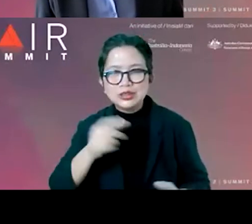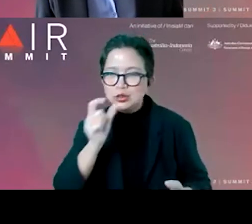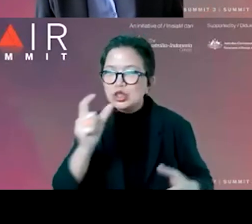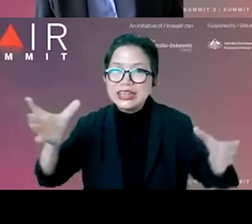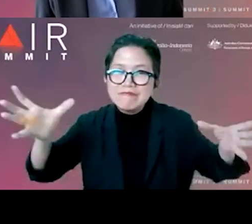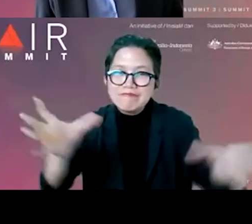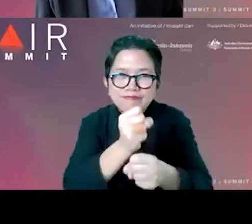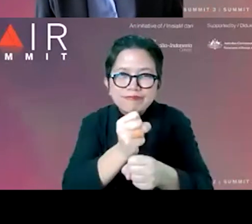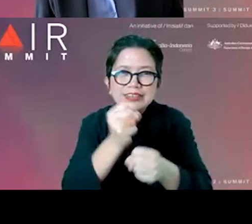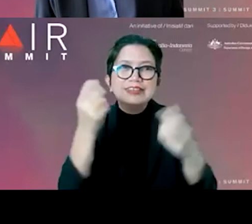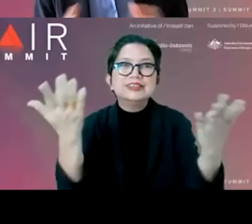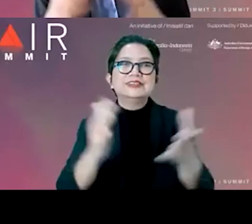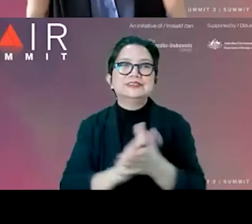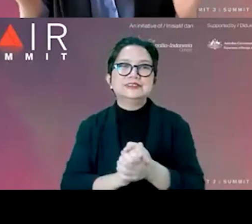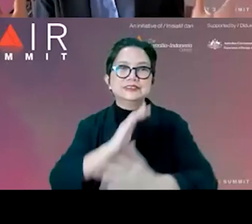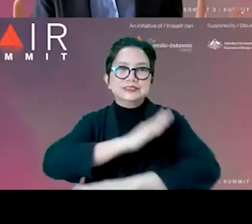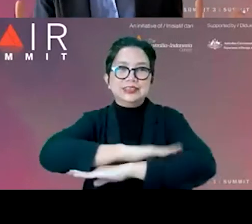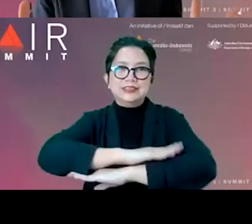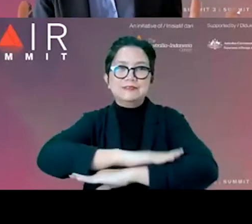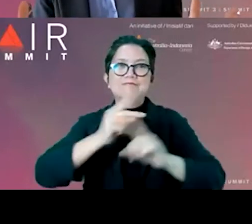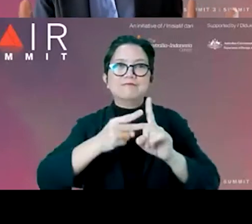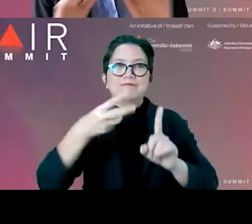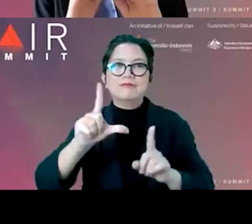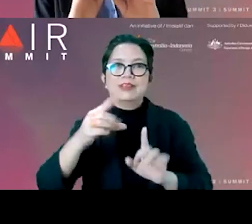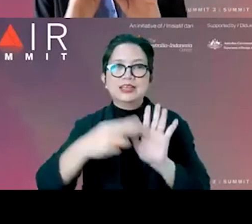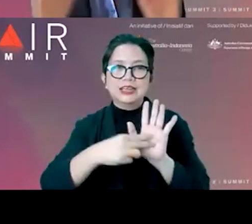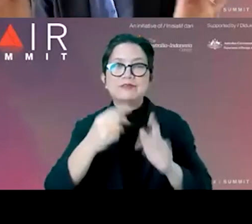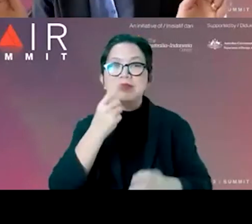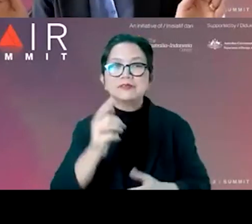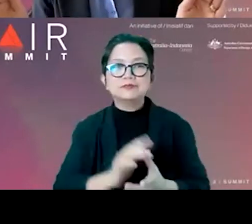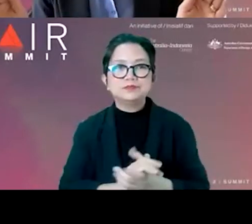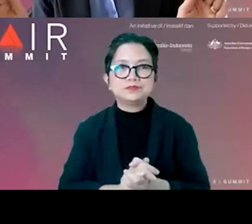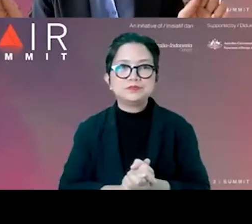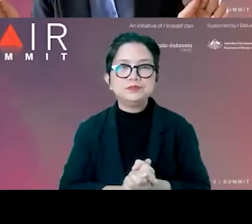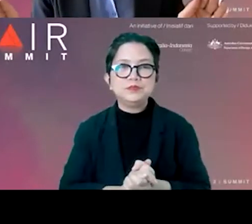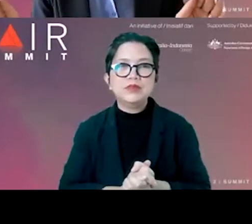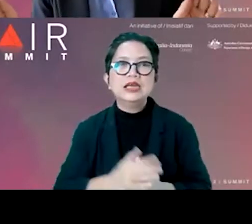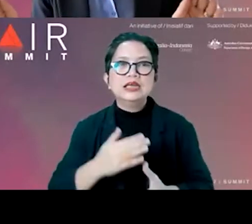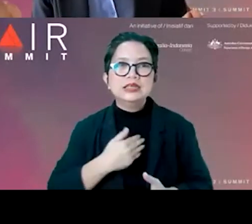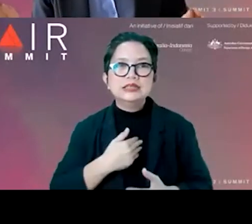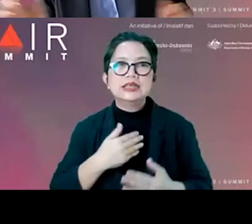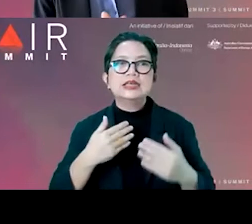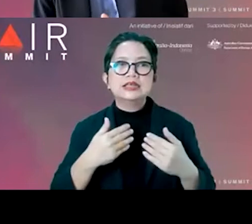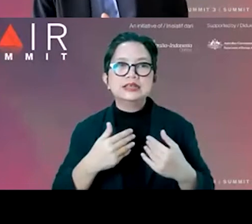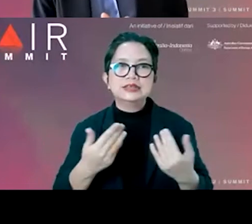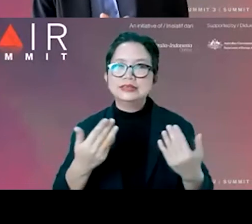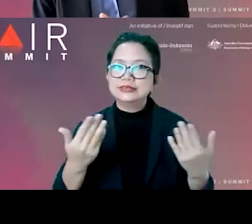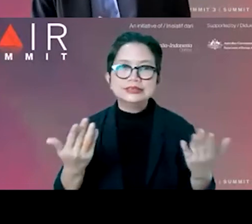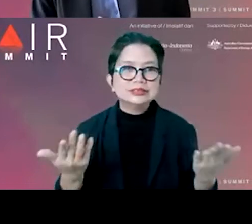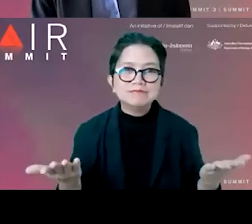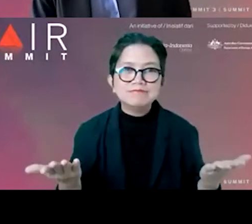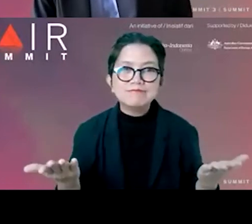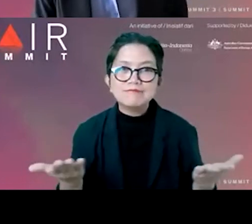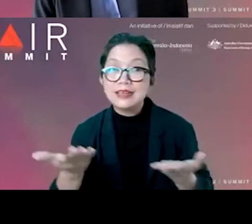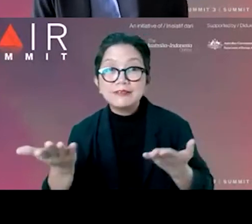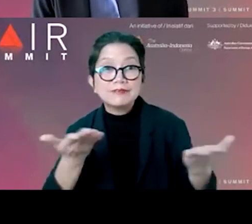showing you the modelling. Although, mind you, I have seen the modelling and I have no idea what all those numbers are. So I need to do a maths